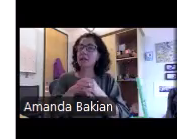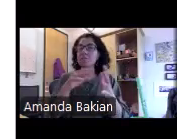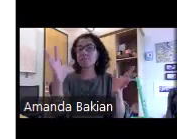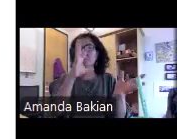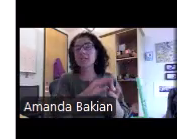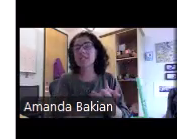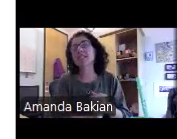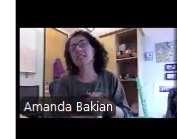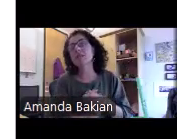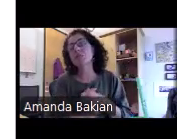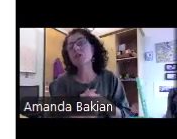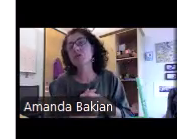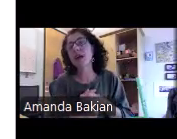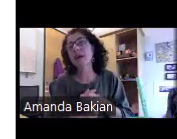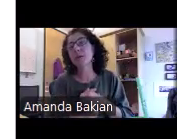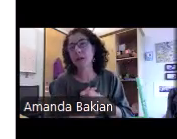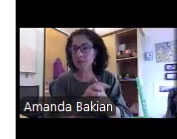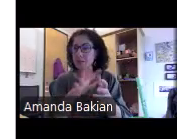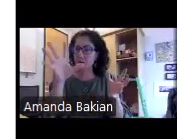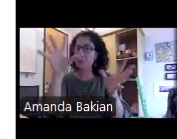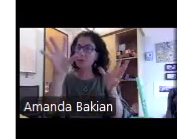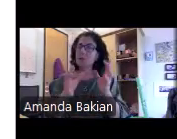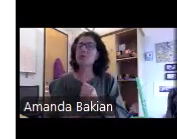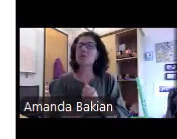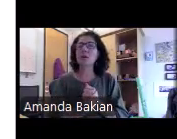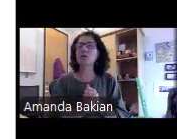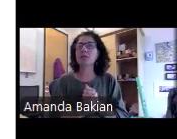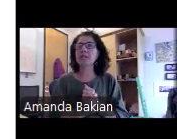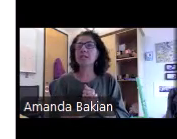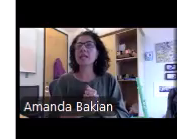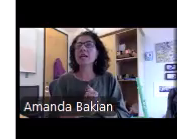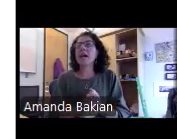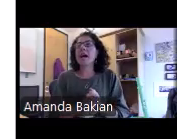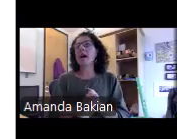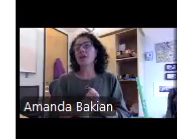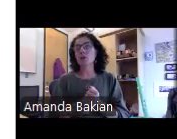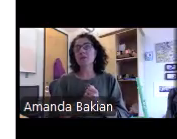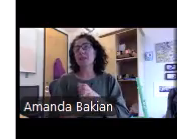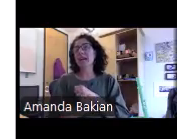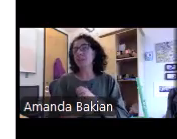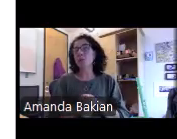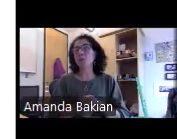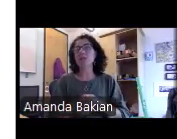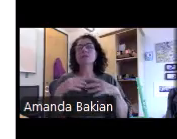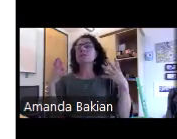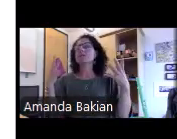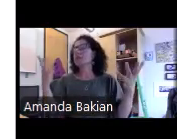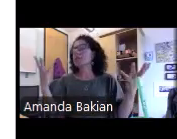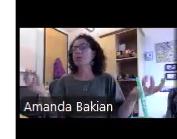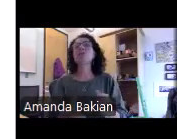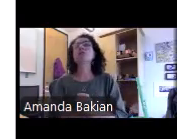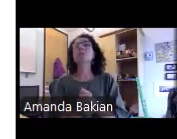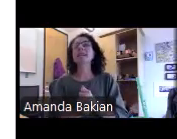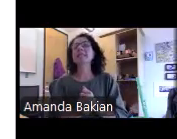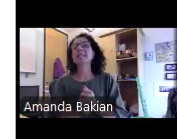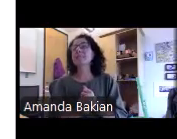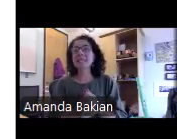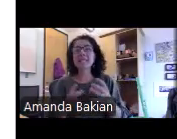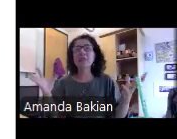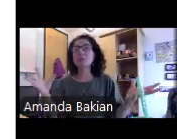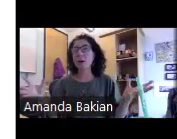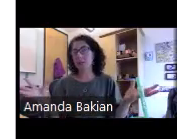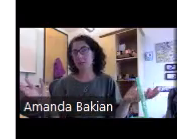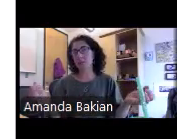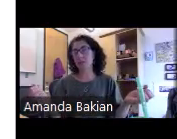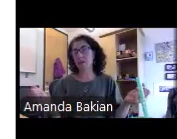that are pretty consistent with URAD, but also, somewhat unique. The goals of the ADDM network include to obtain as